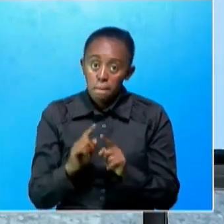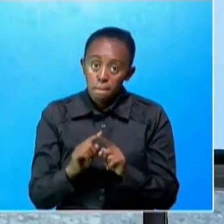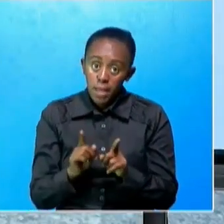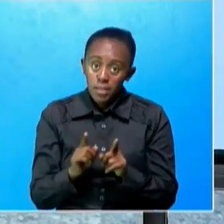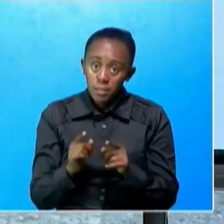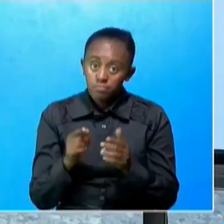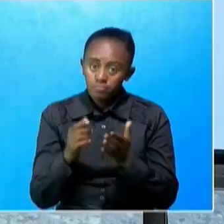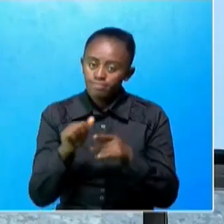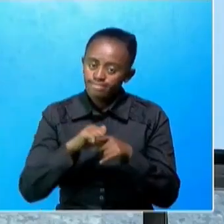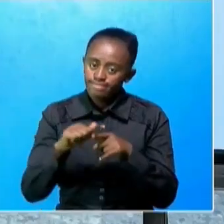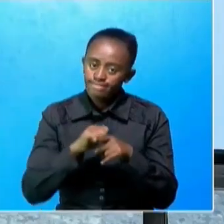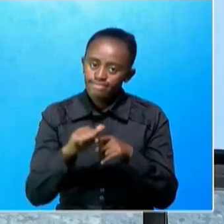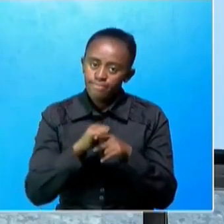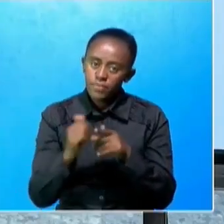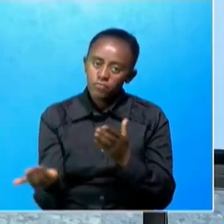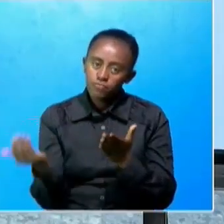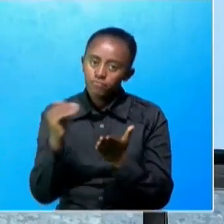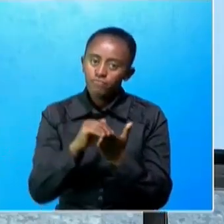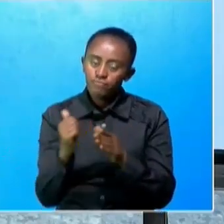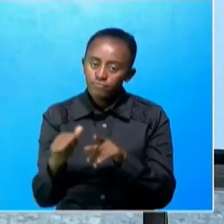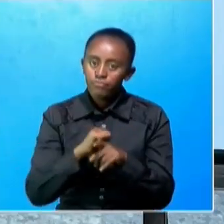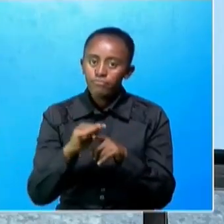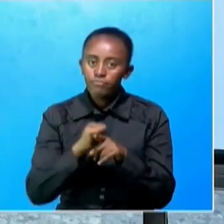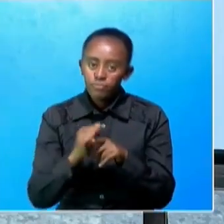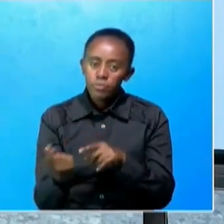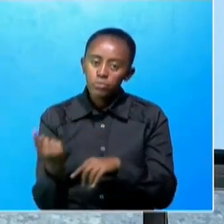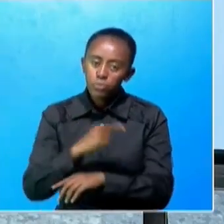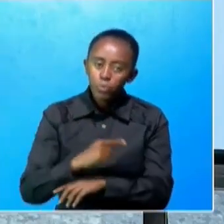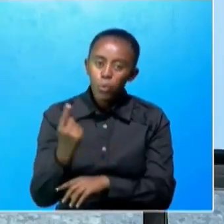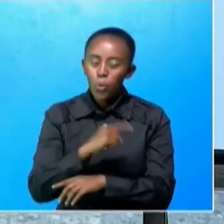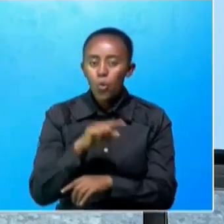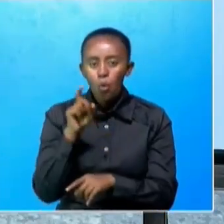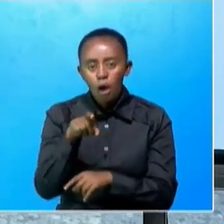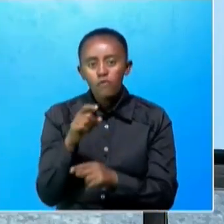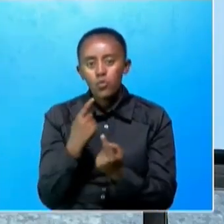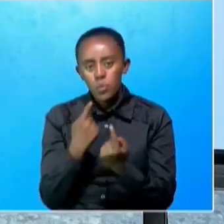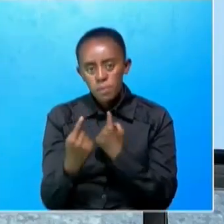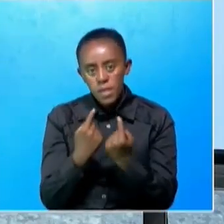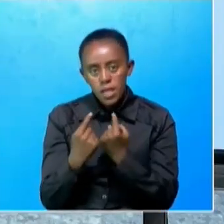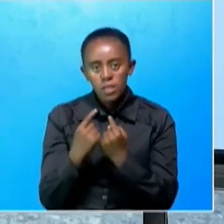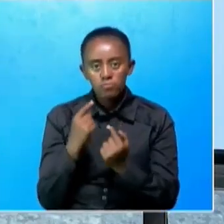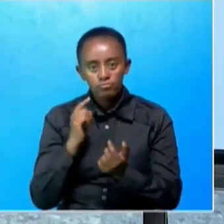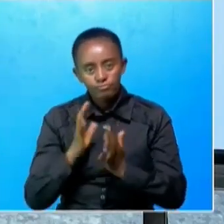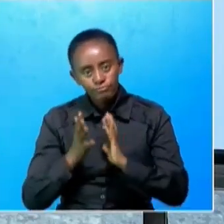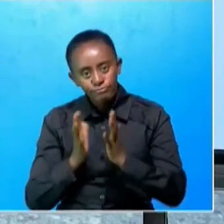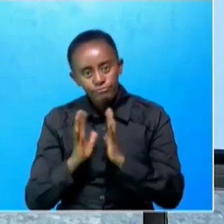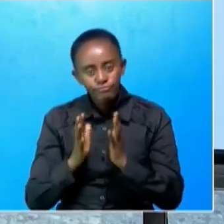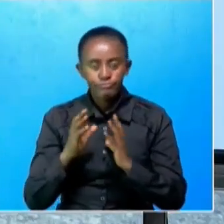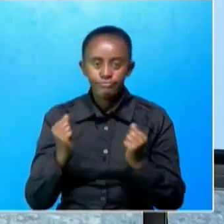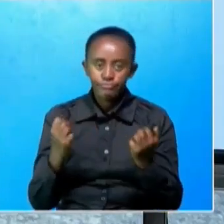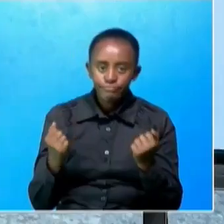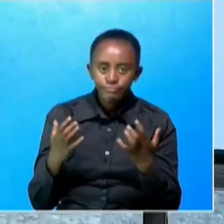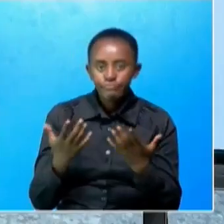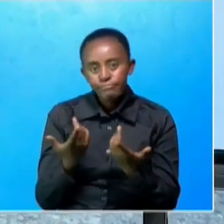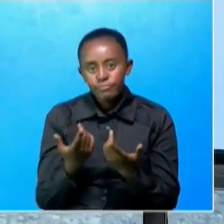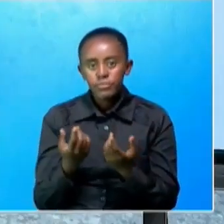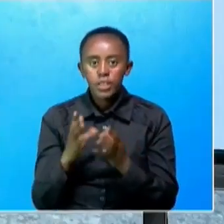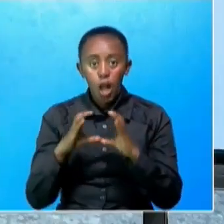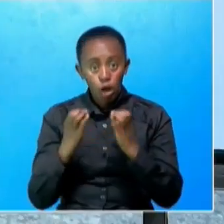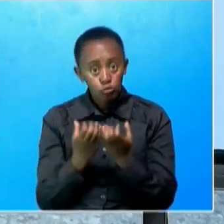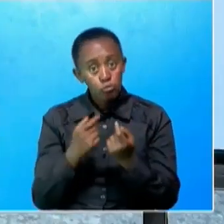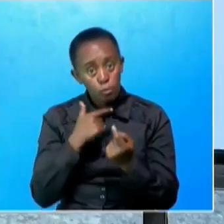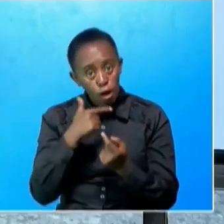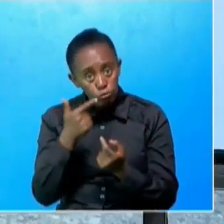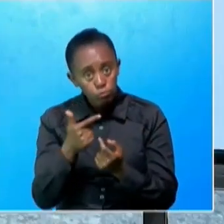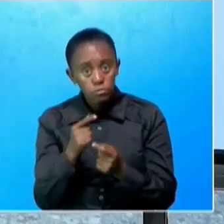what? Practicing. You have to exercise them. Yeah, you have to speak these expressions in your day-to-day classroom language.